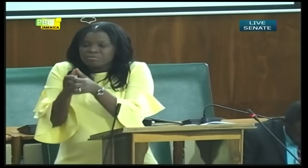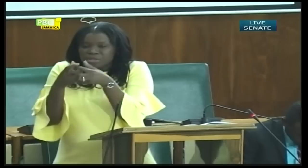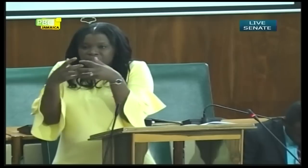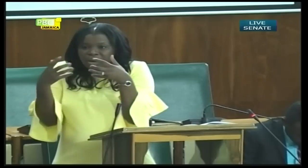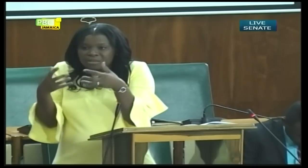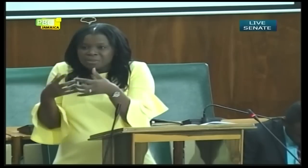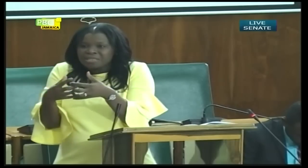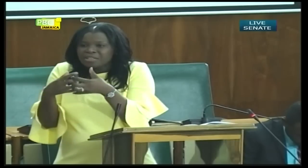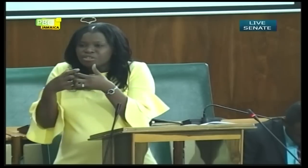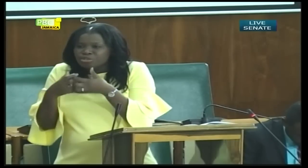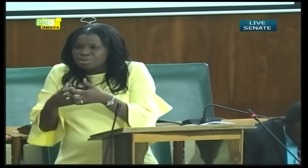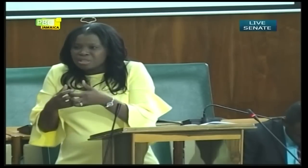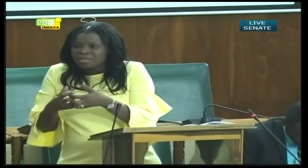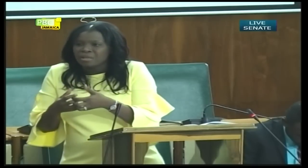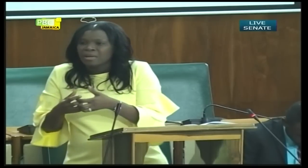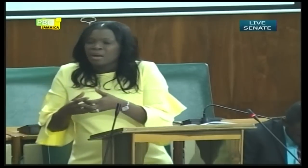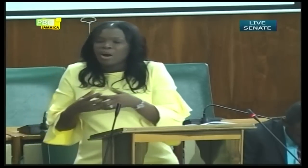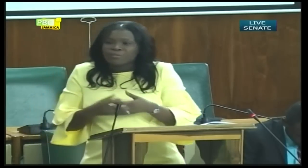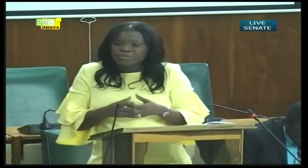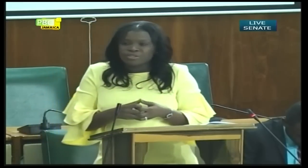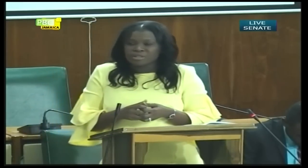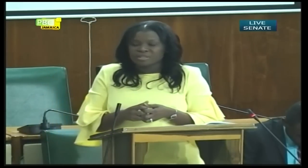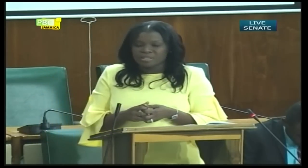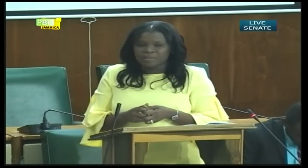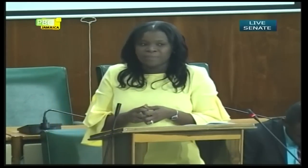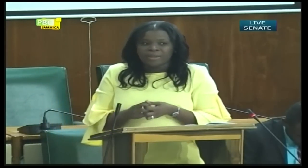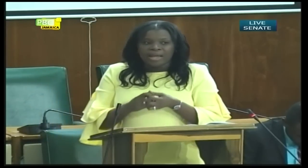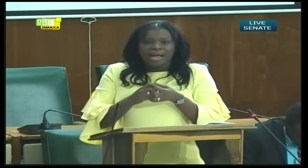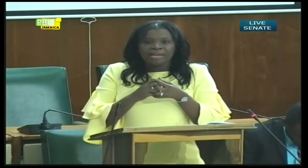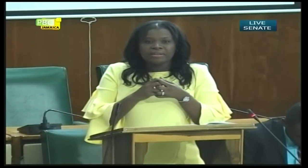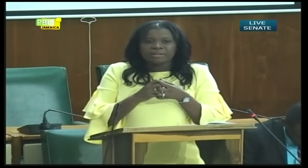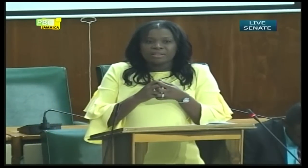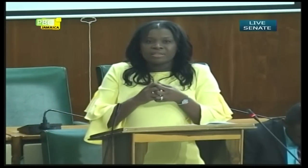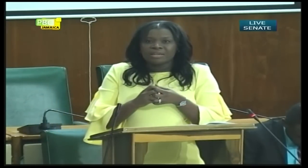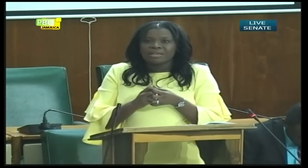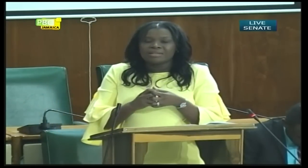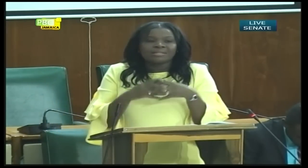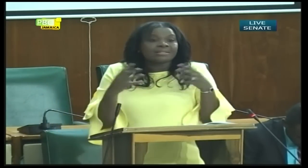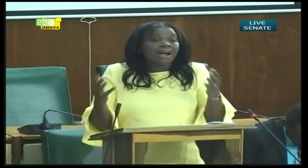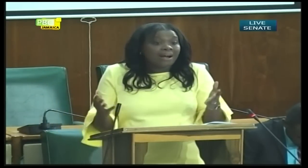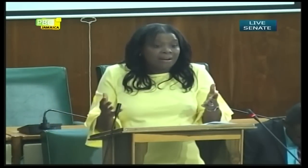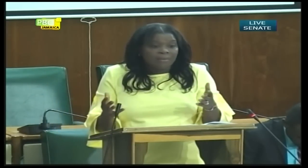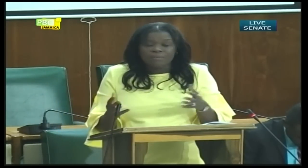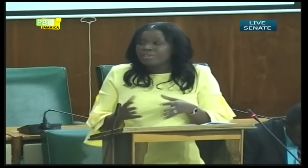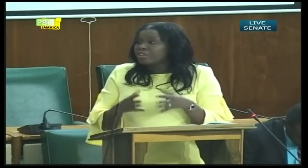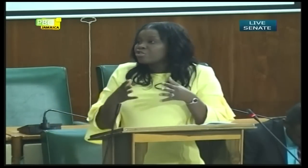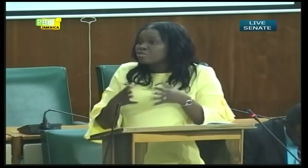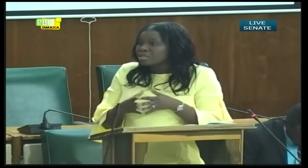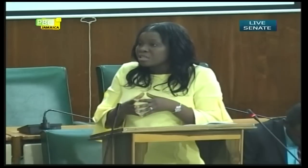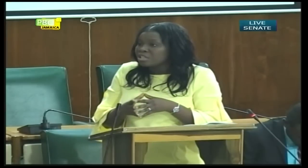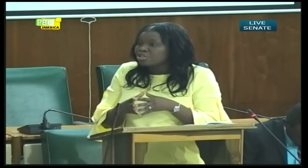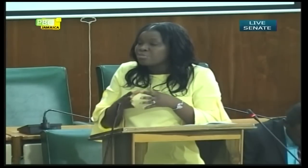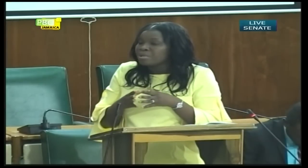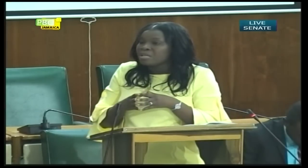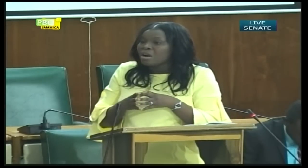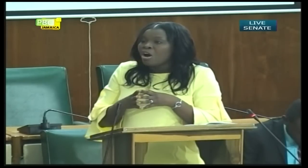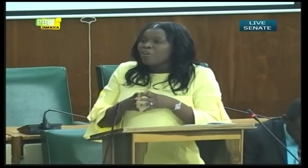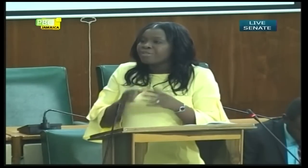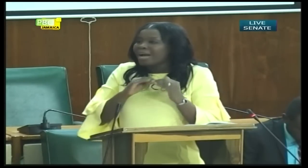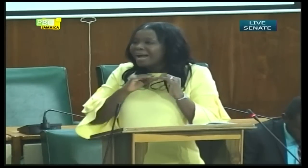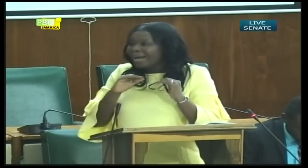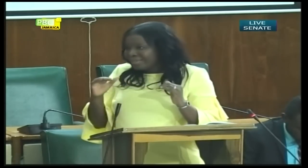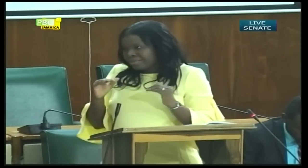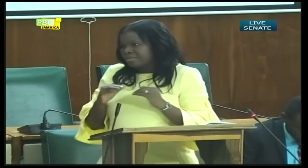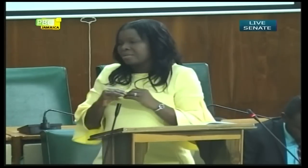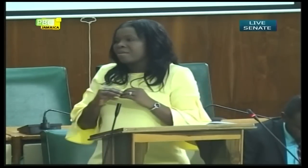fiduciary responsibility and duty of the trustee and the desire that the trustee should be of